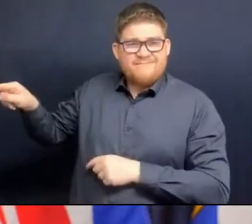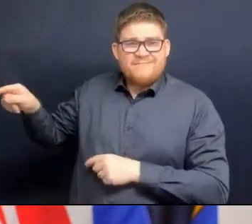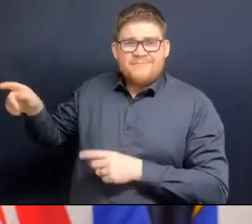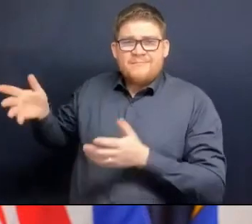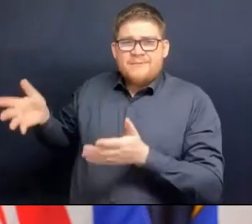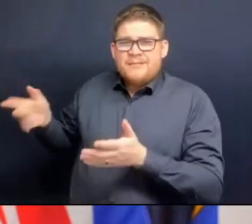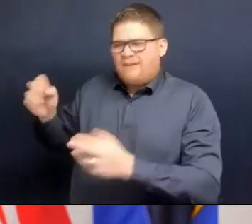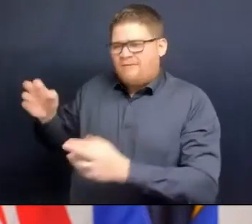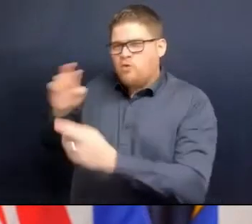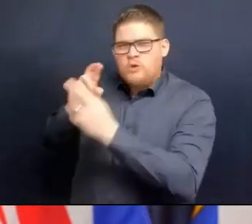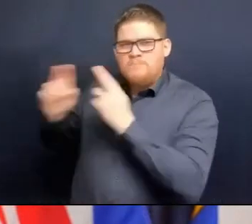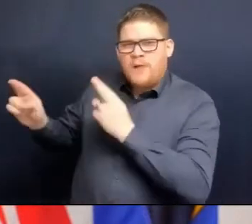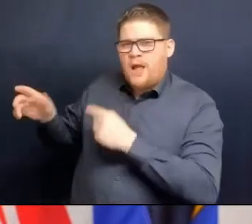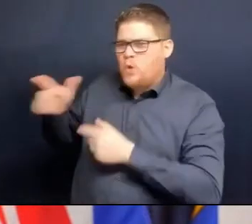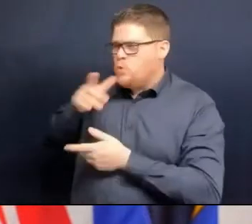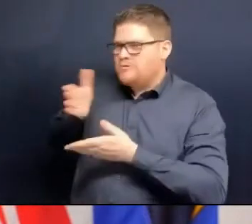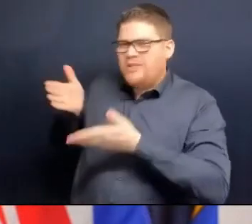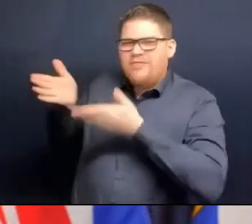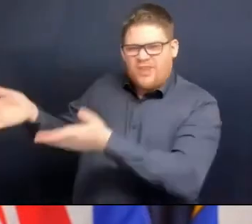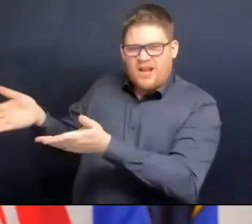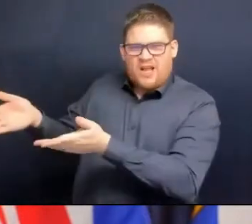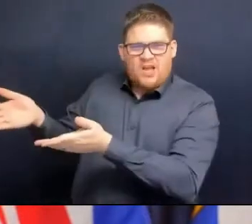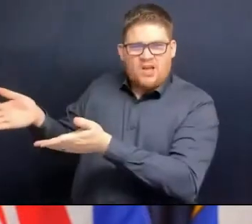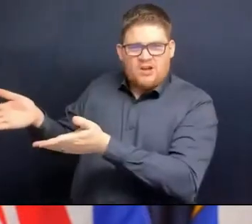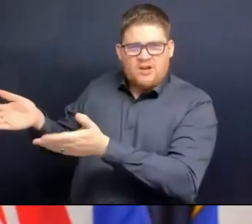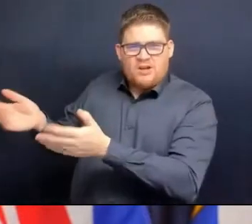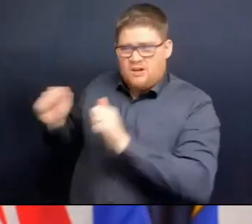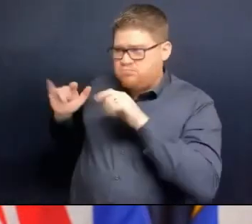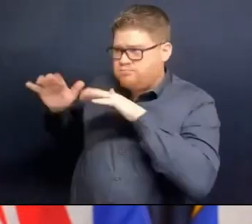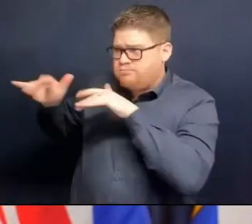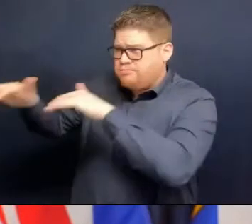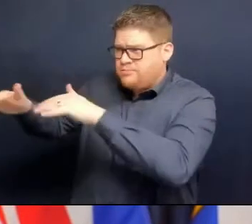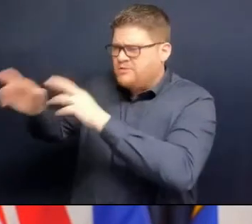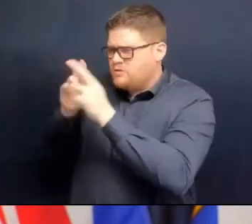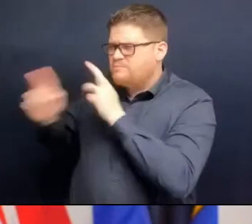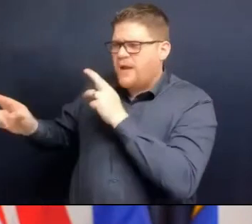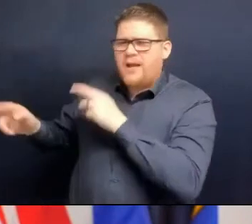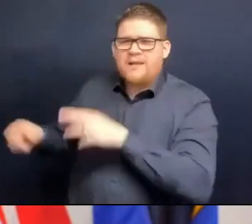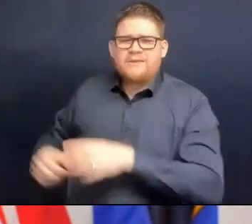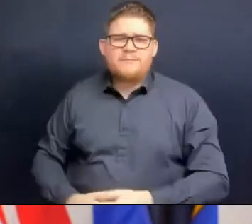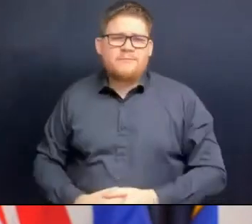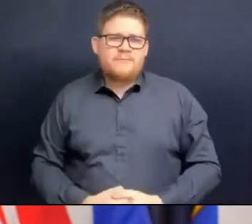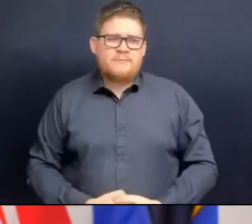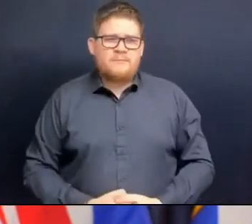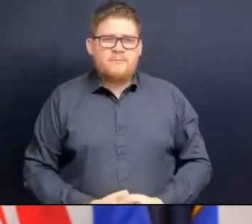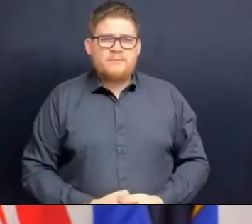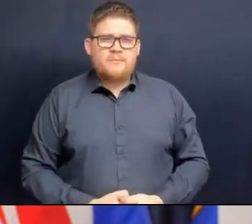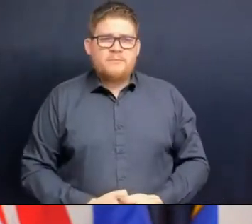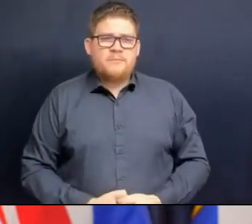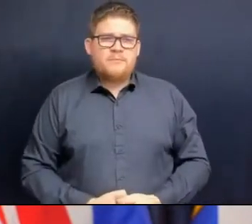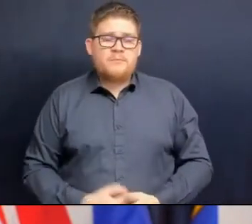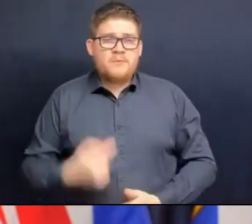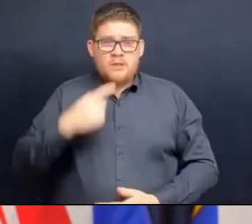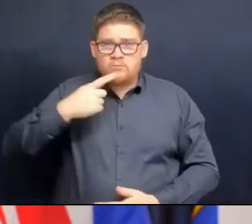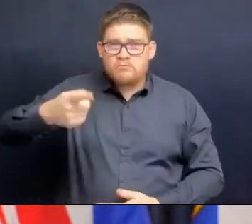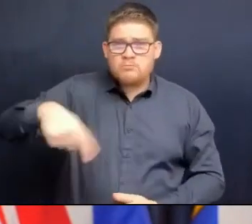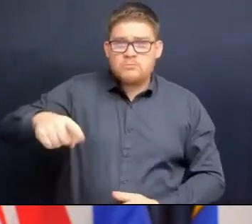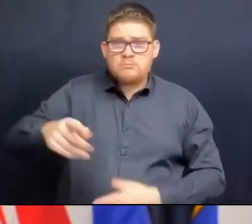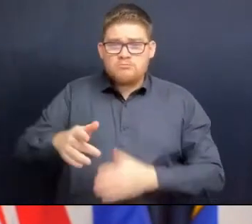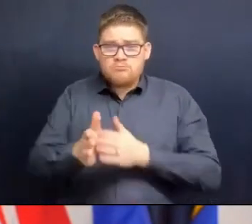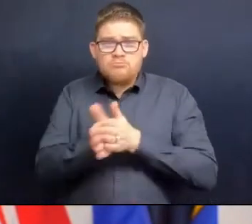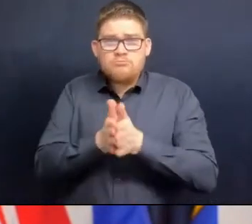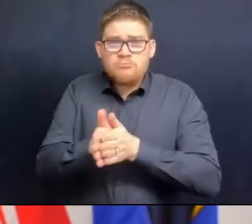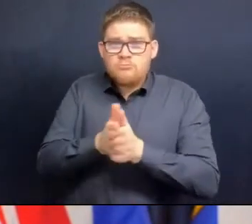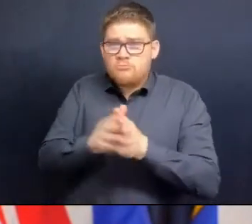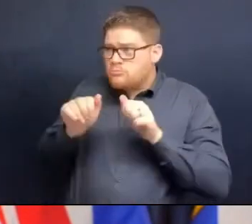to be treated, in our country, to be treated with respect and not to have. And so people, if people want to assert their